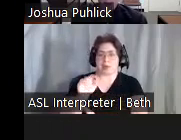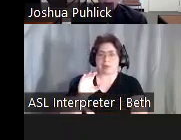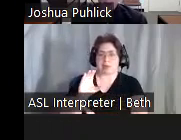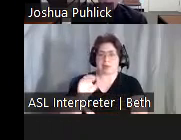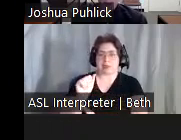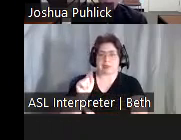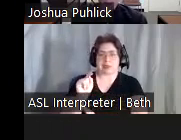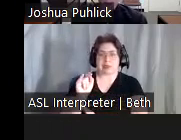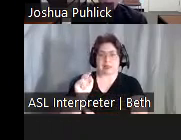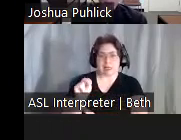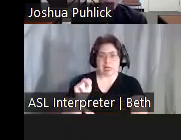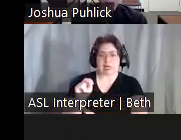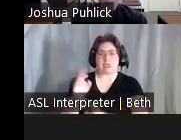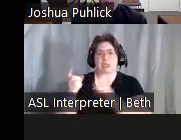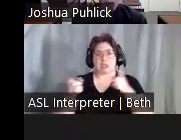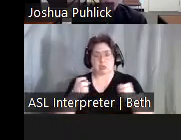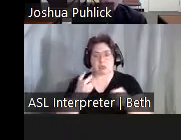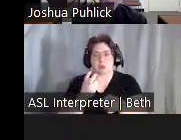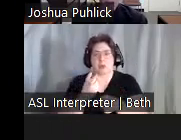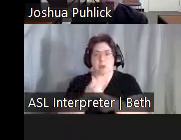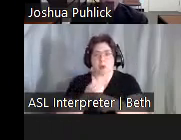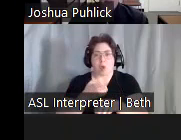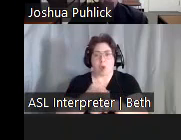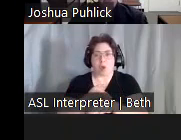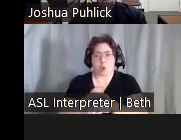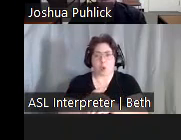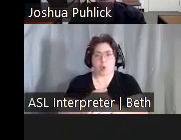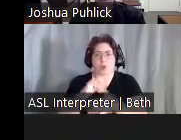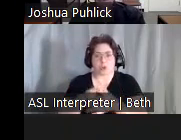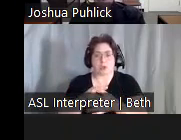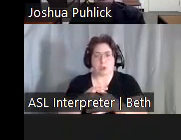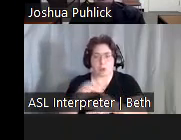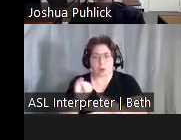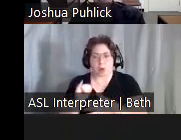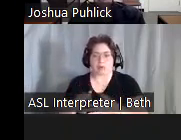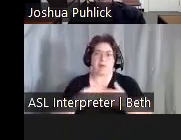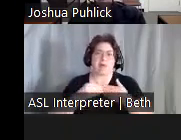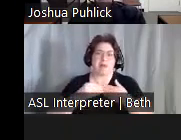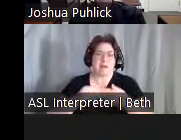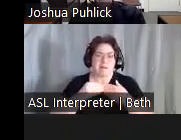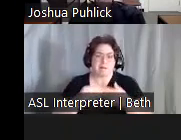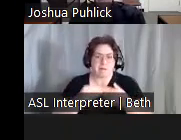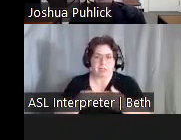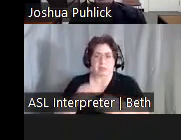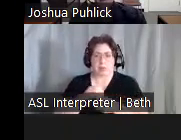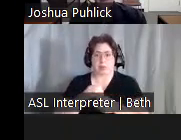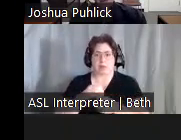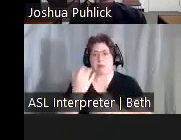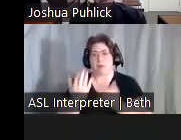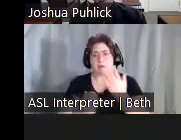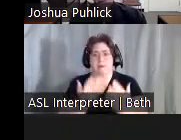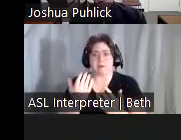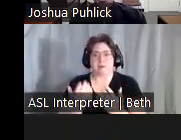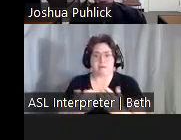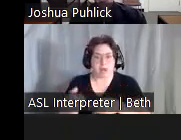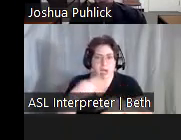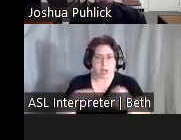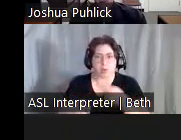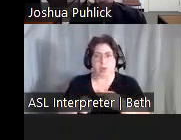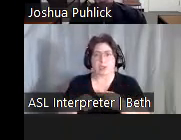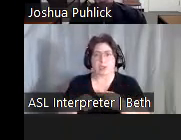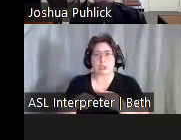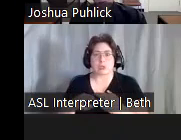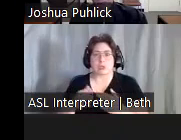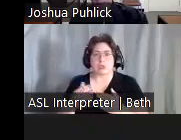fire return interval within these stands. And we usually time that with good cone crops